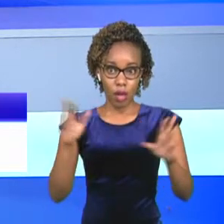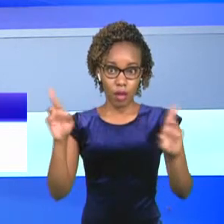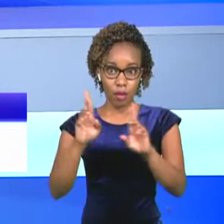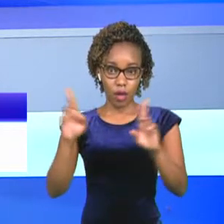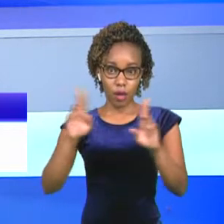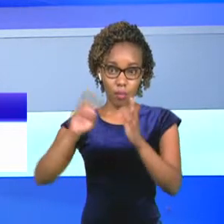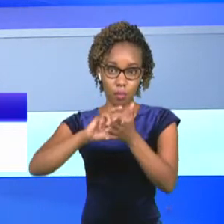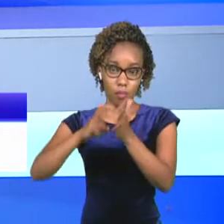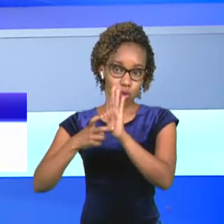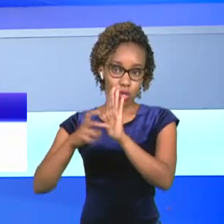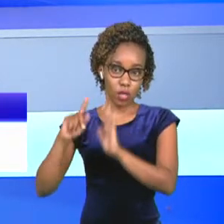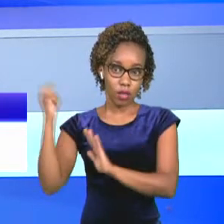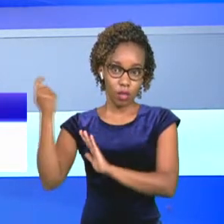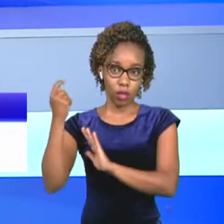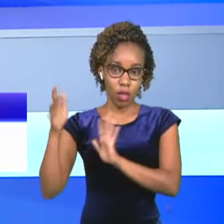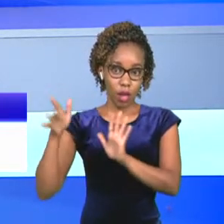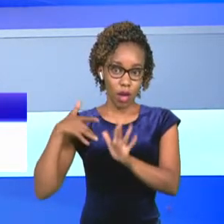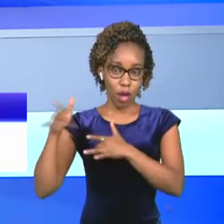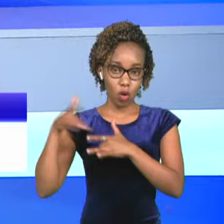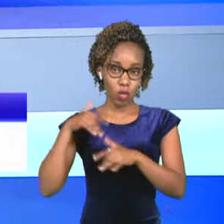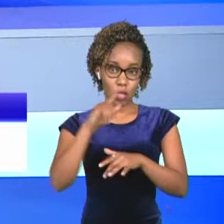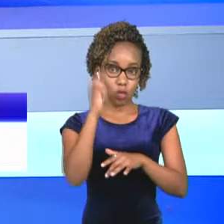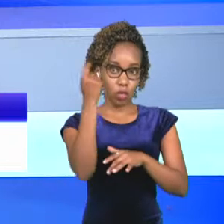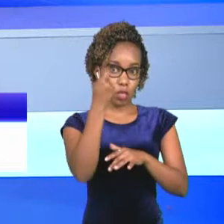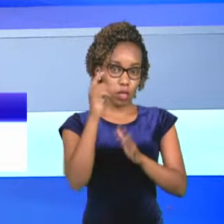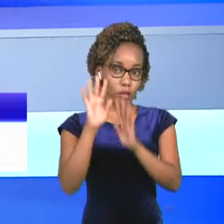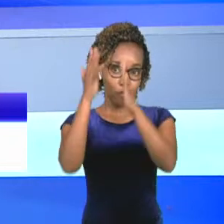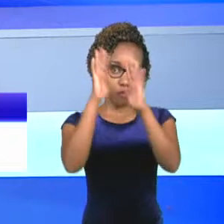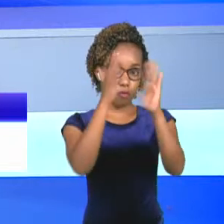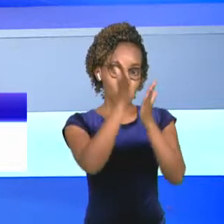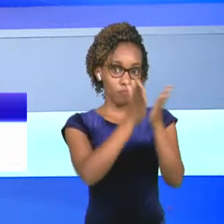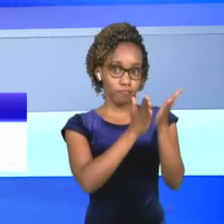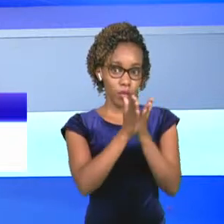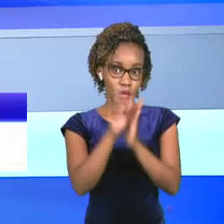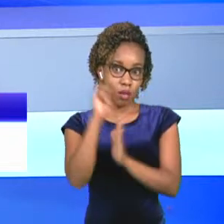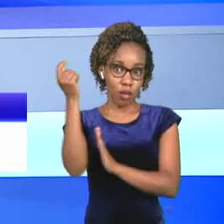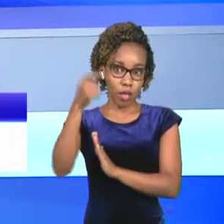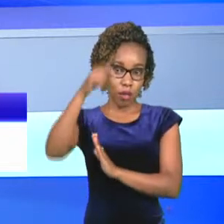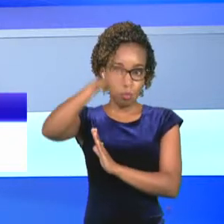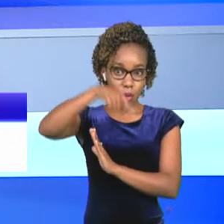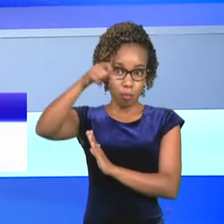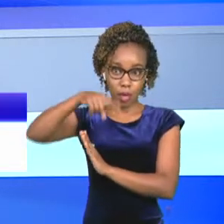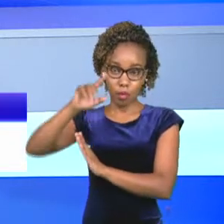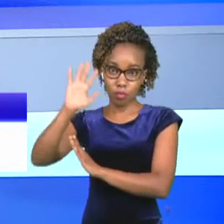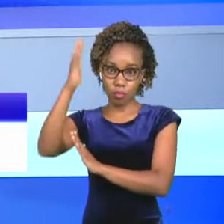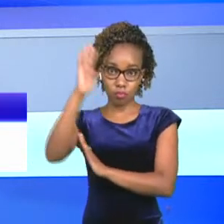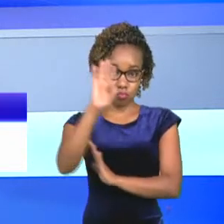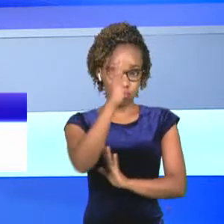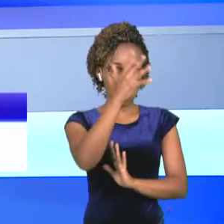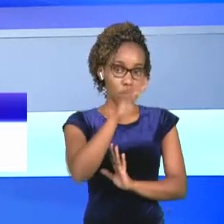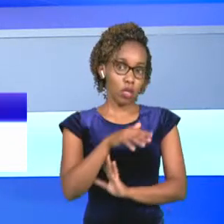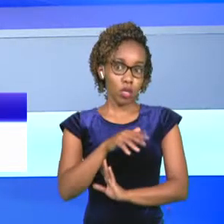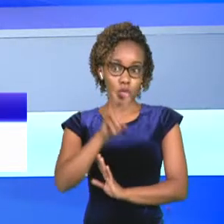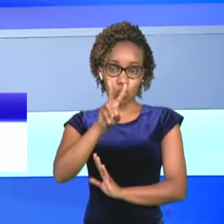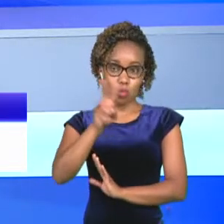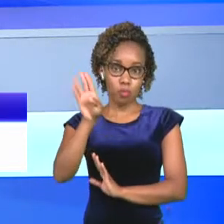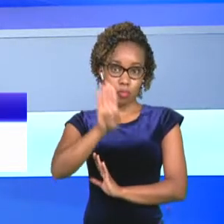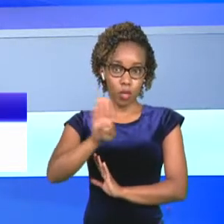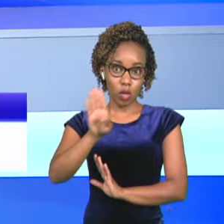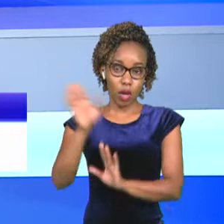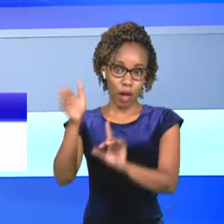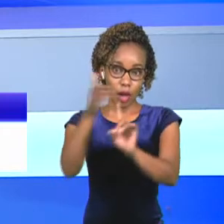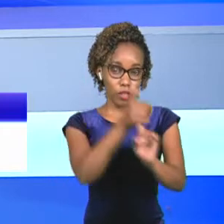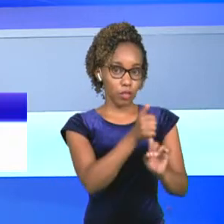Project in Kenya. According to the Kenya Forest Service, Kenya needs to plant 2 billion seedlings between now and 2022 to